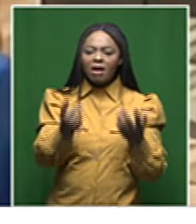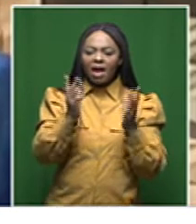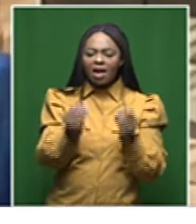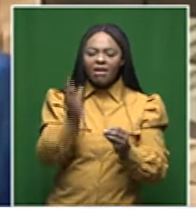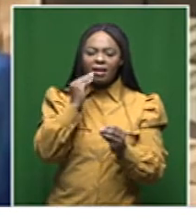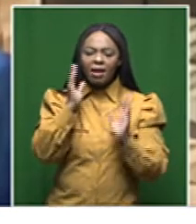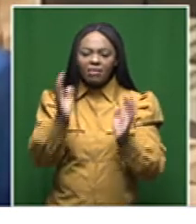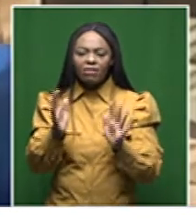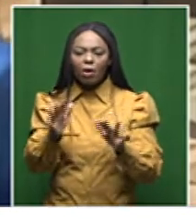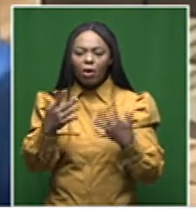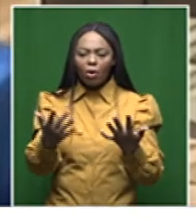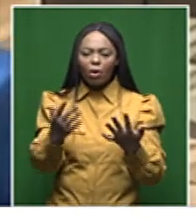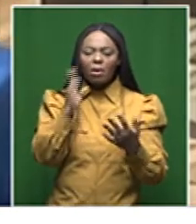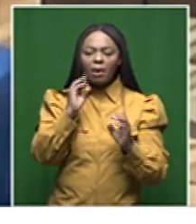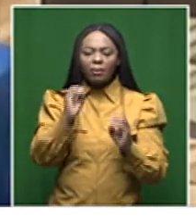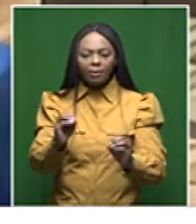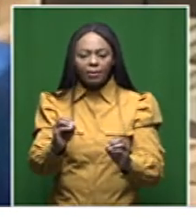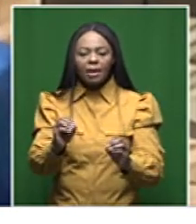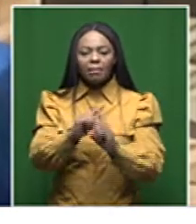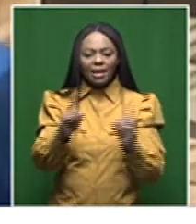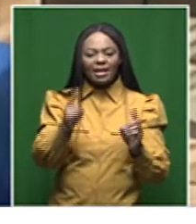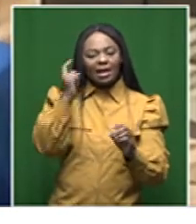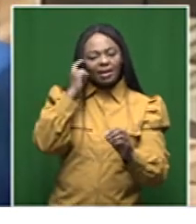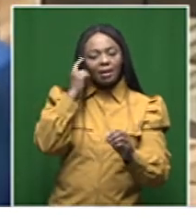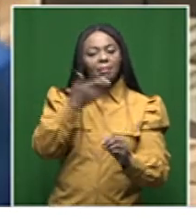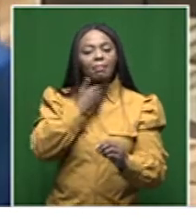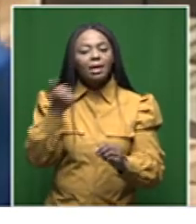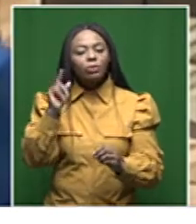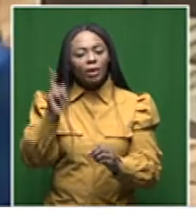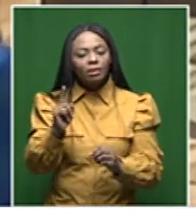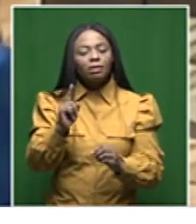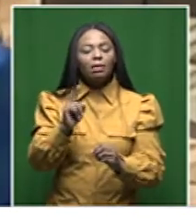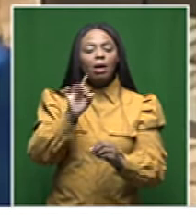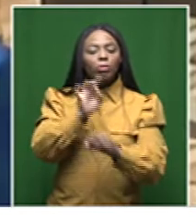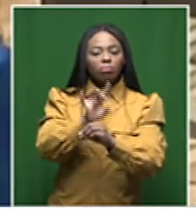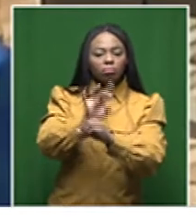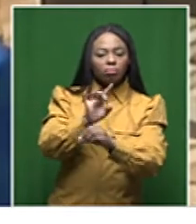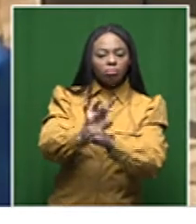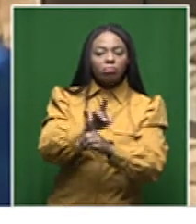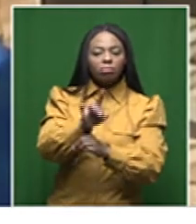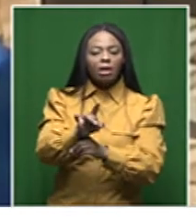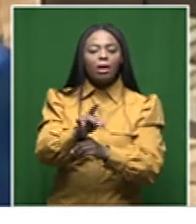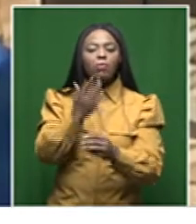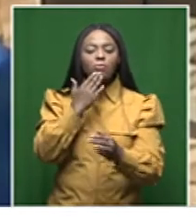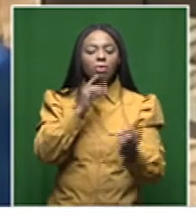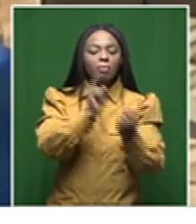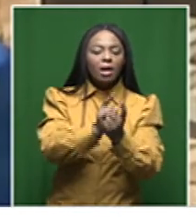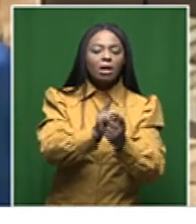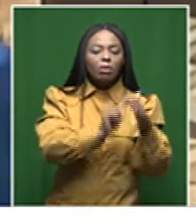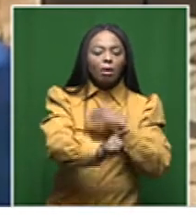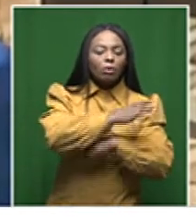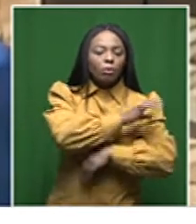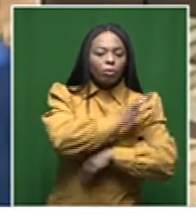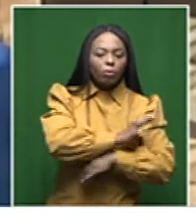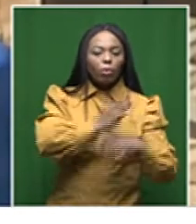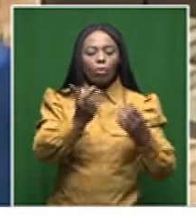can lead in the right direction. But overall, I think it is best to consult the healthcare professional, either at the clinic level, to